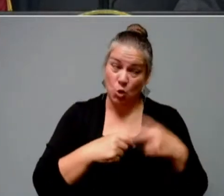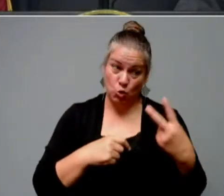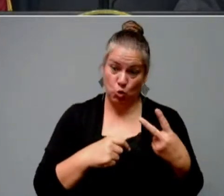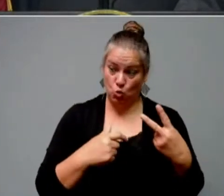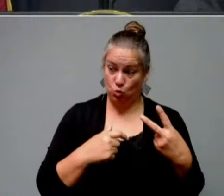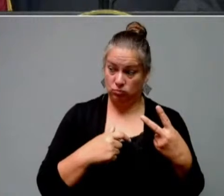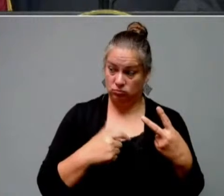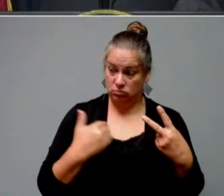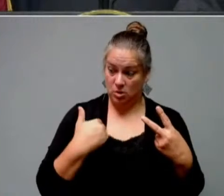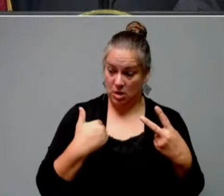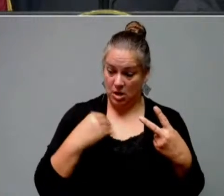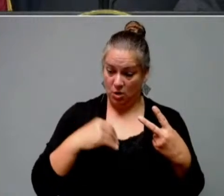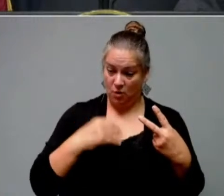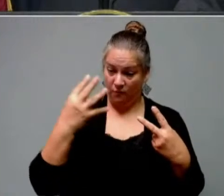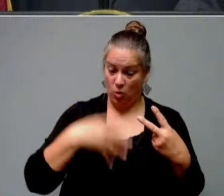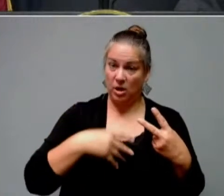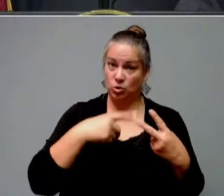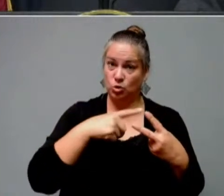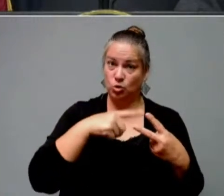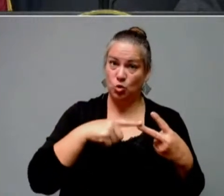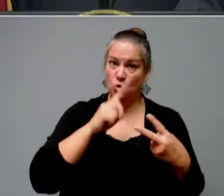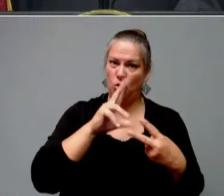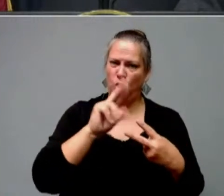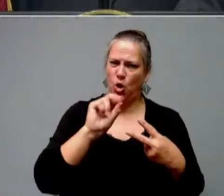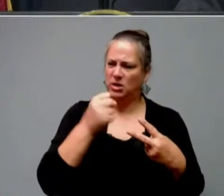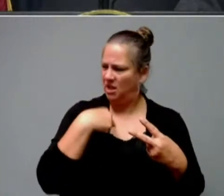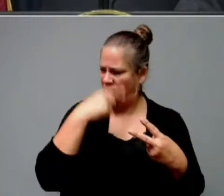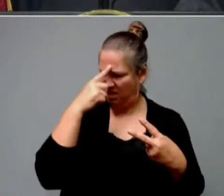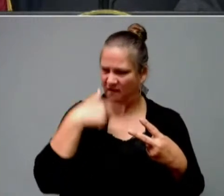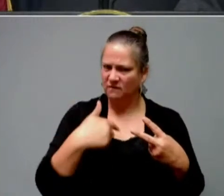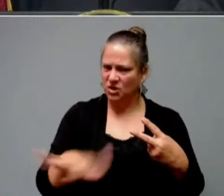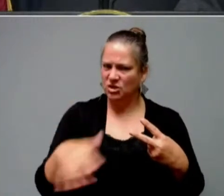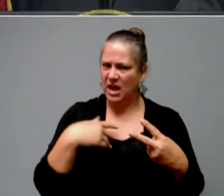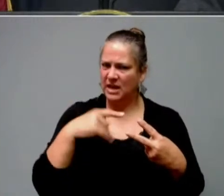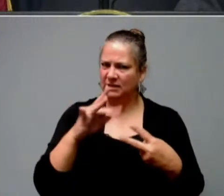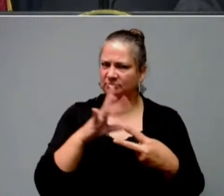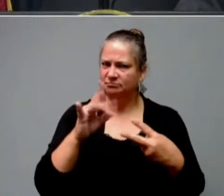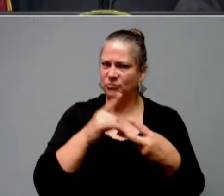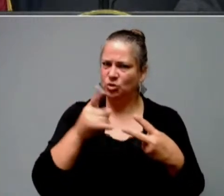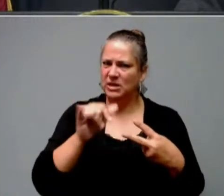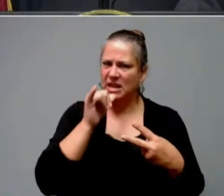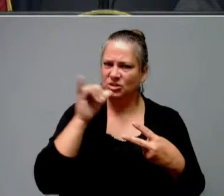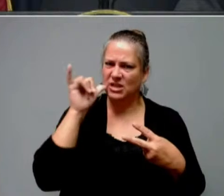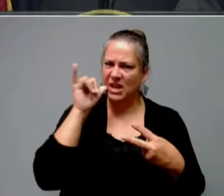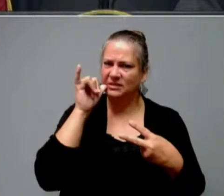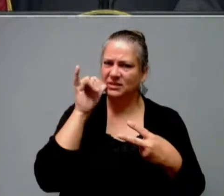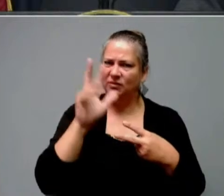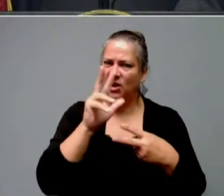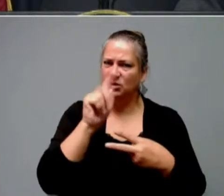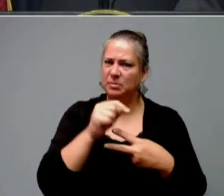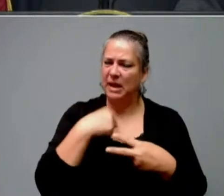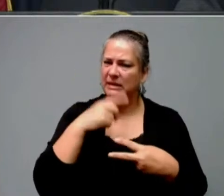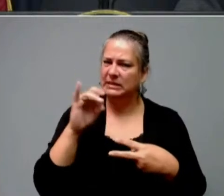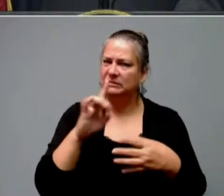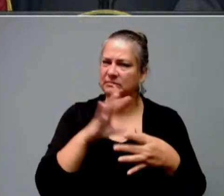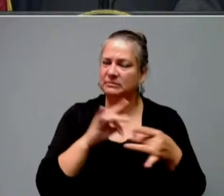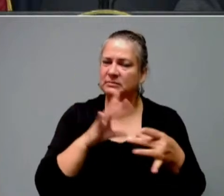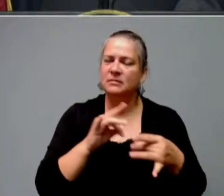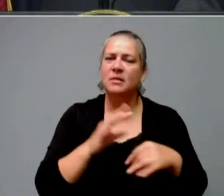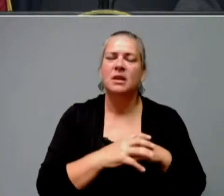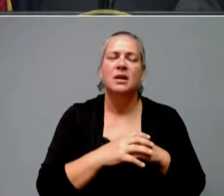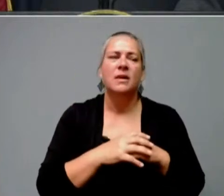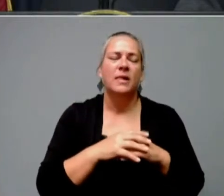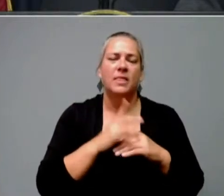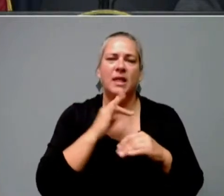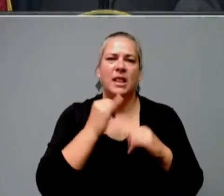4 days in their 30s. I think I talked about them in yesterday's video. I think over the last 3 days, not